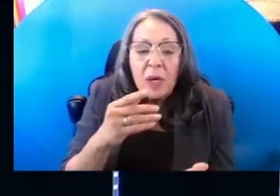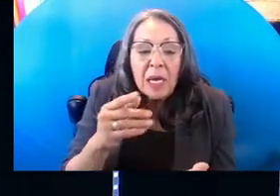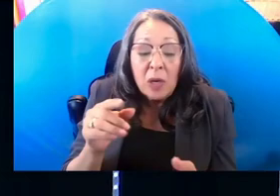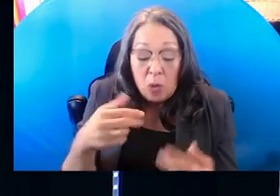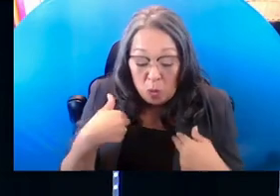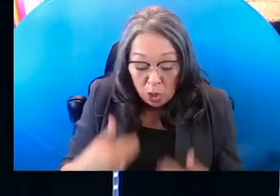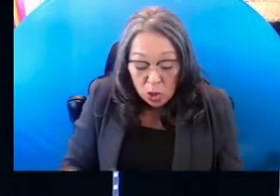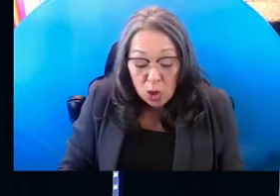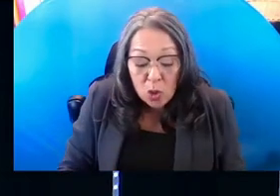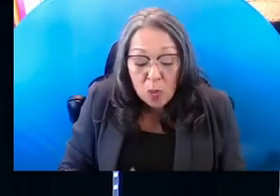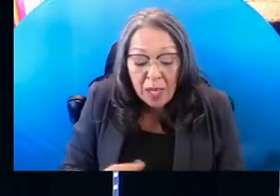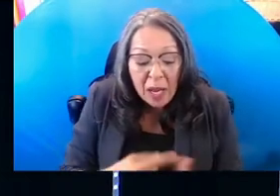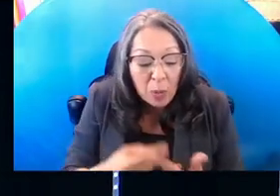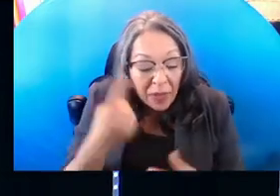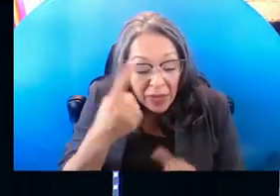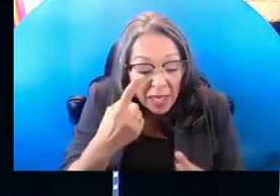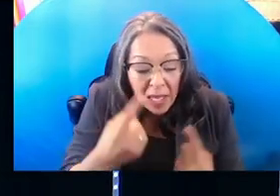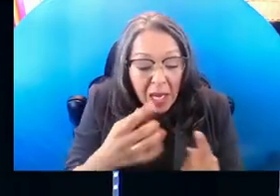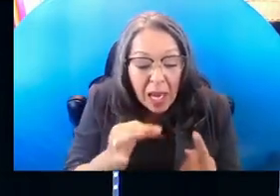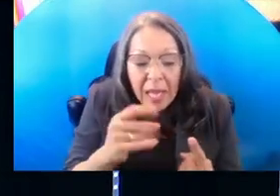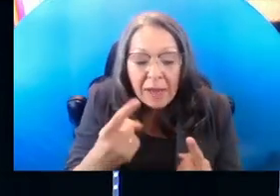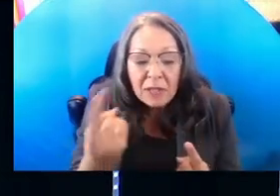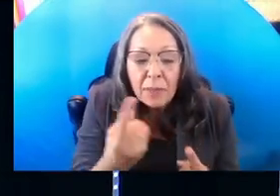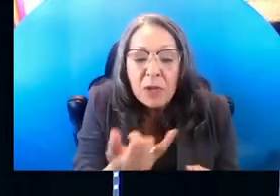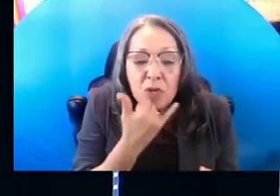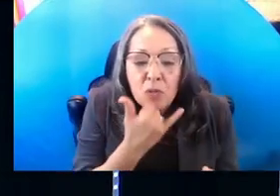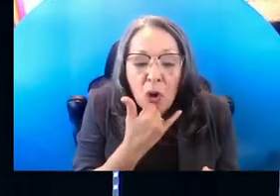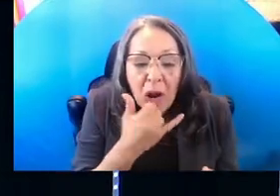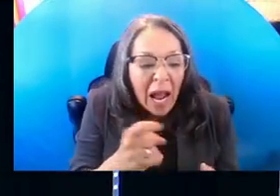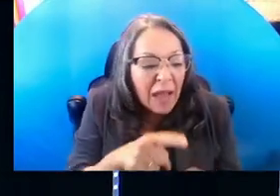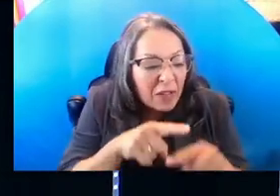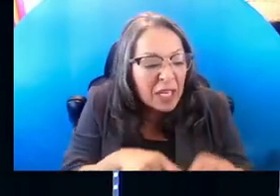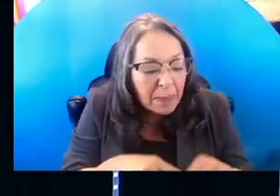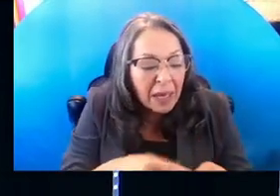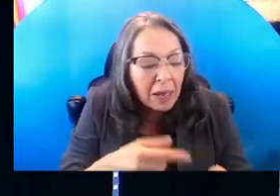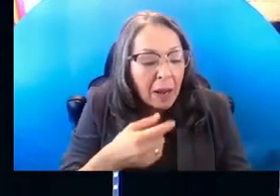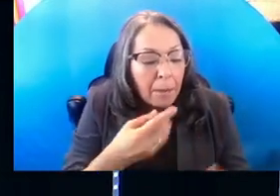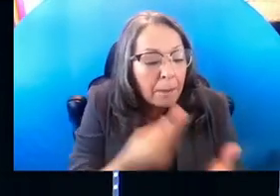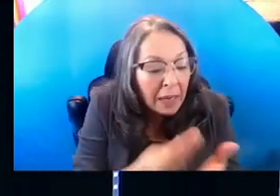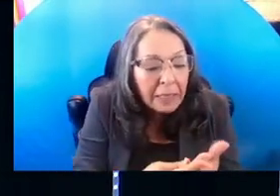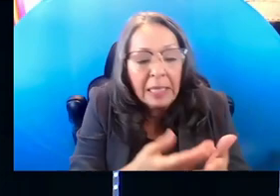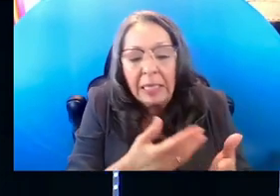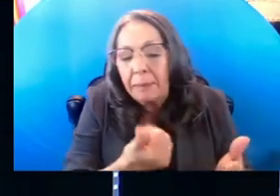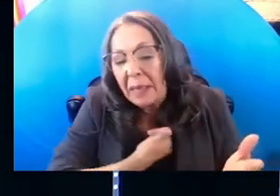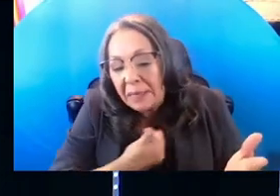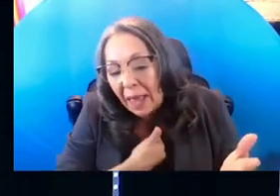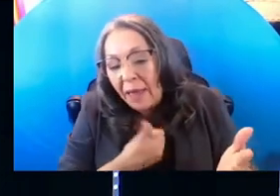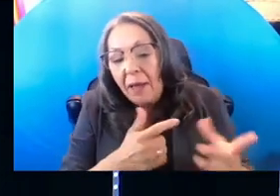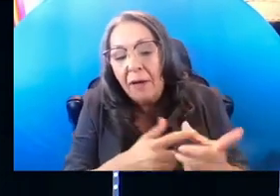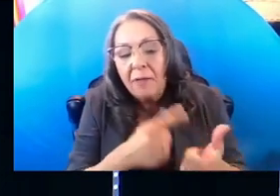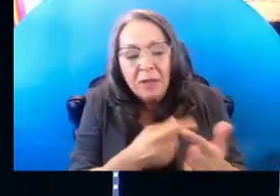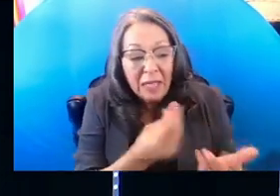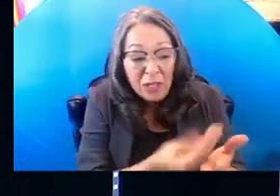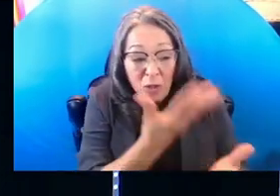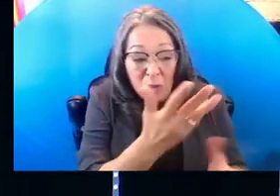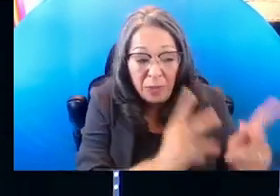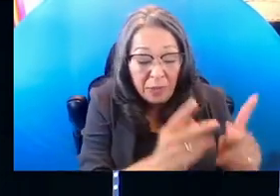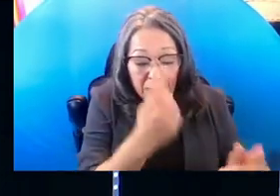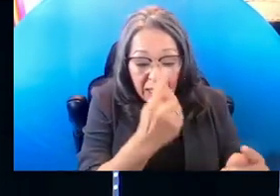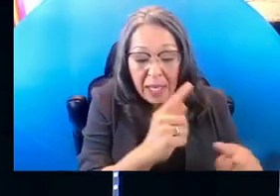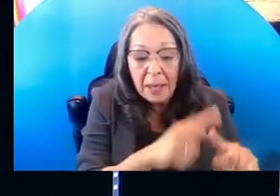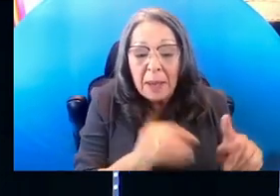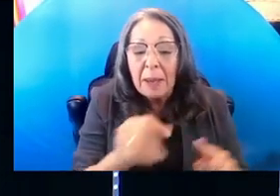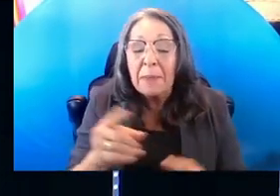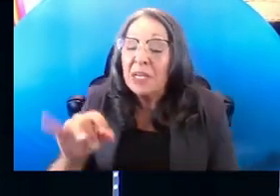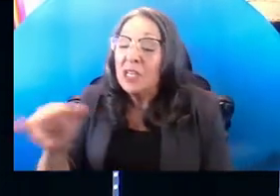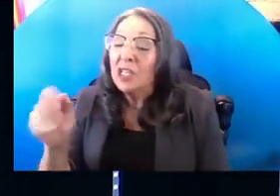I could potentially cling to. If things go wrong, I've got to make sure, I got to rely on myself. I got to rely on my stuff. I got to rely on this and that. And James is saying, hey, guess what? In the end, those things will fade